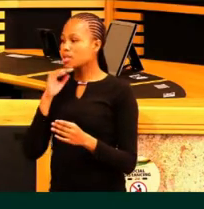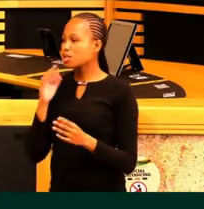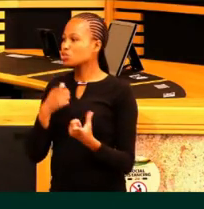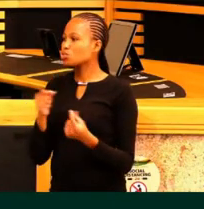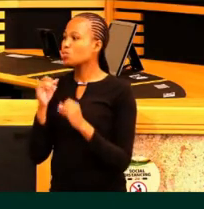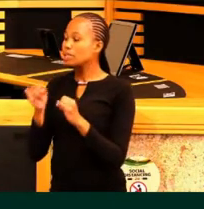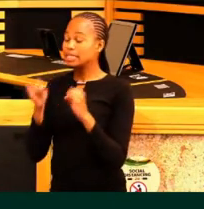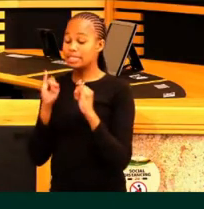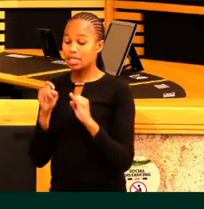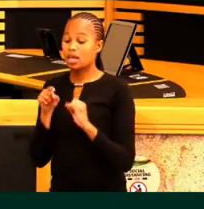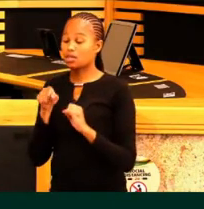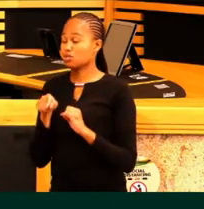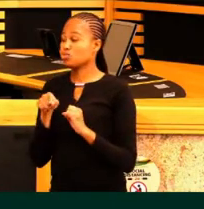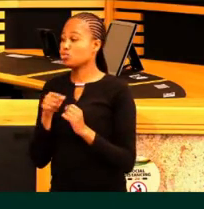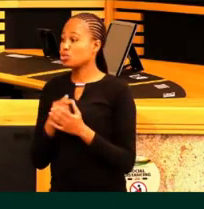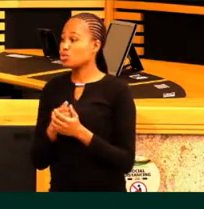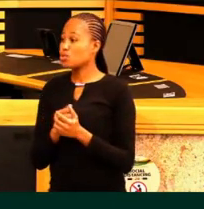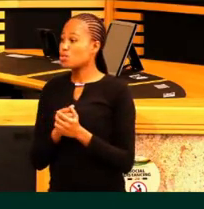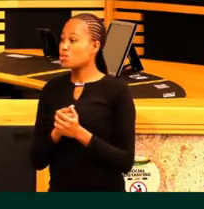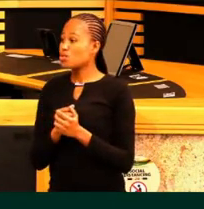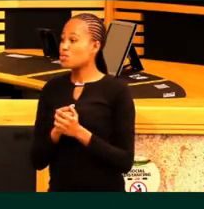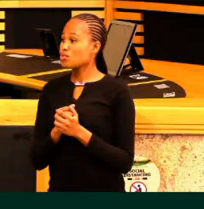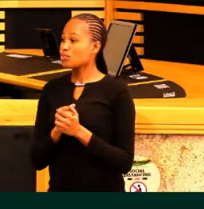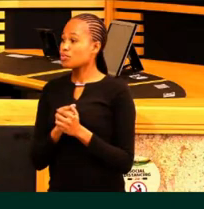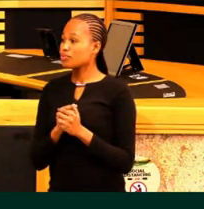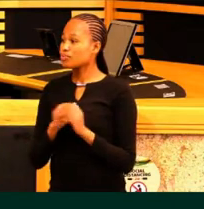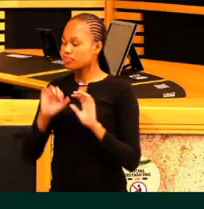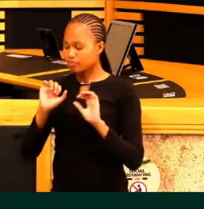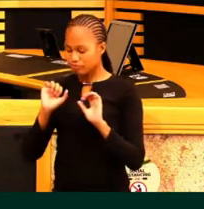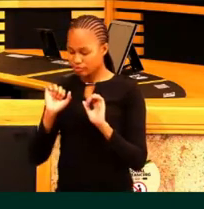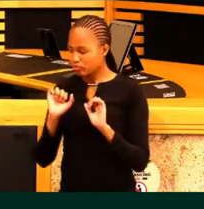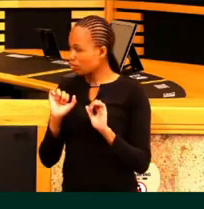a um